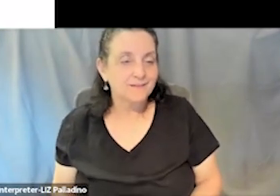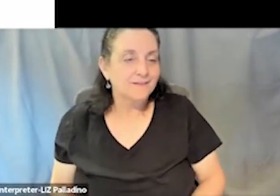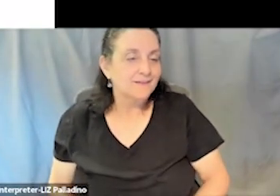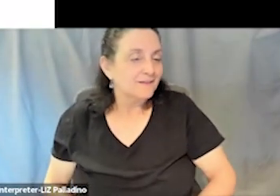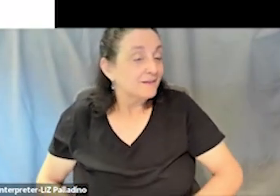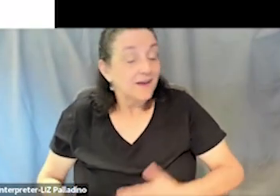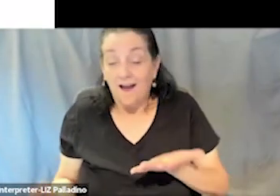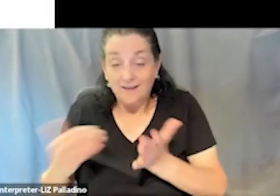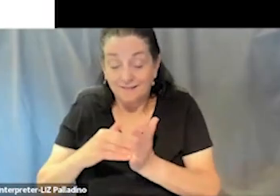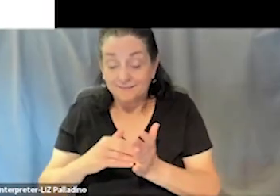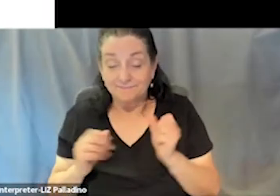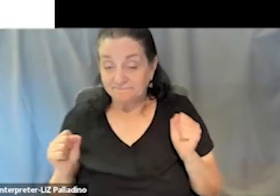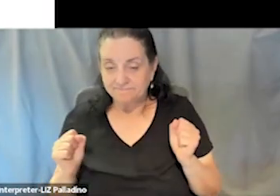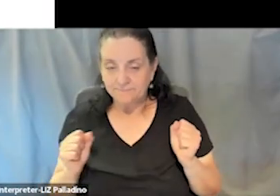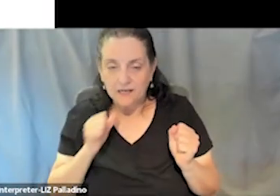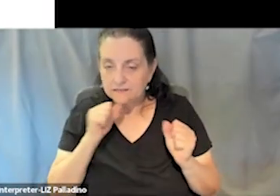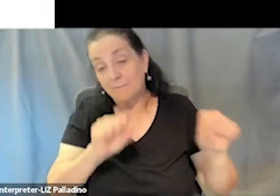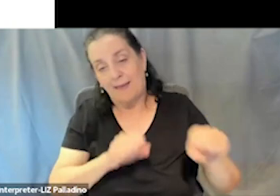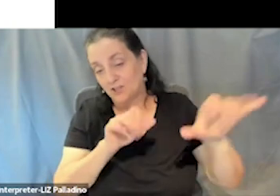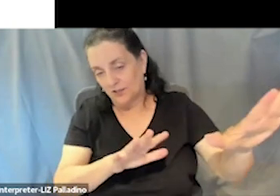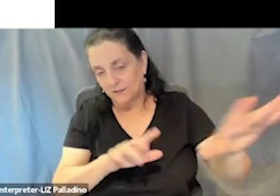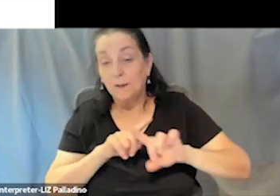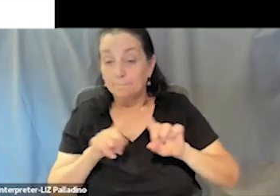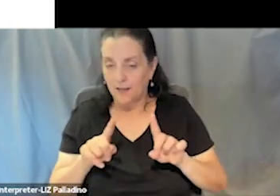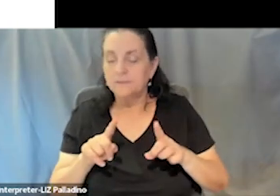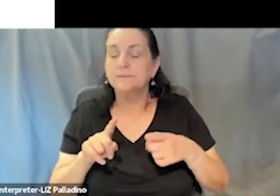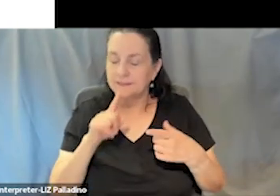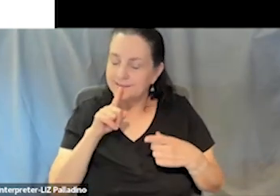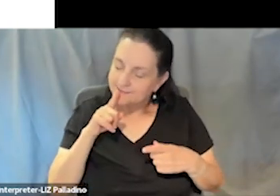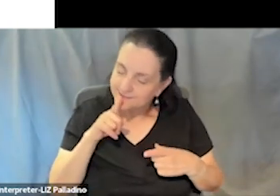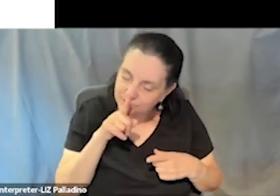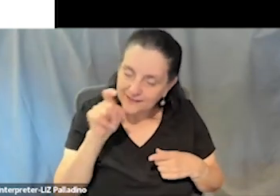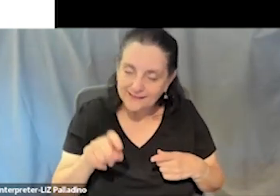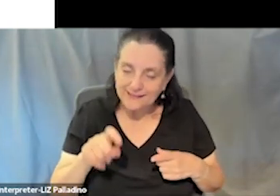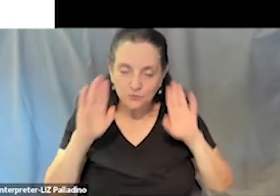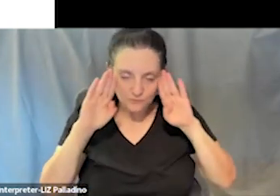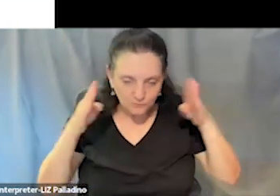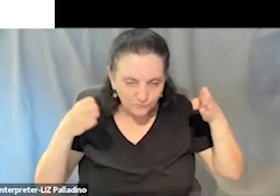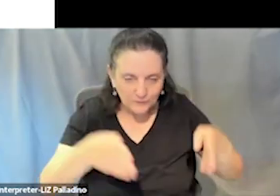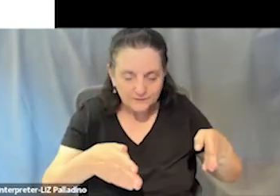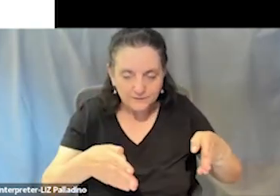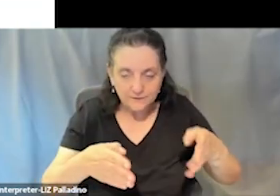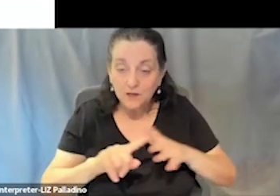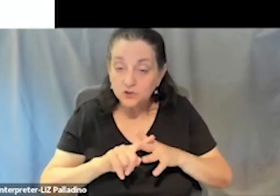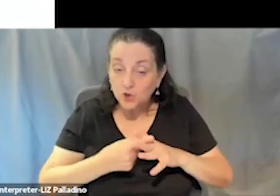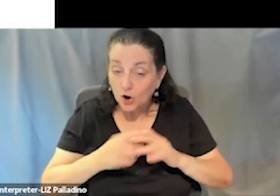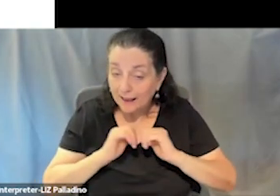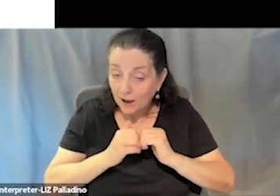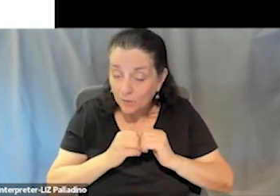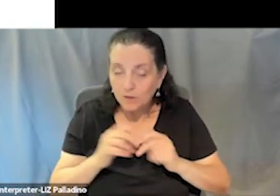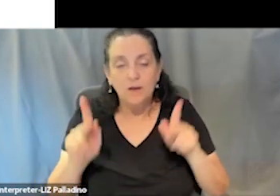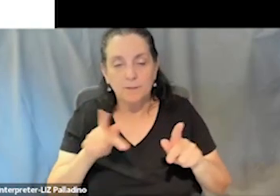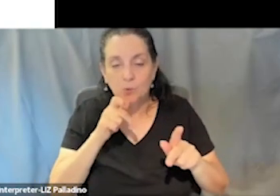So again, it's not magic, but it is discipline, it is focus. You want to start with the people who are